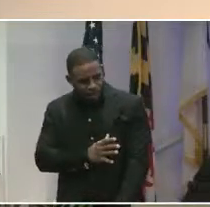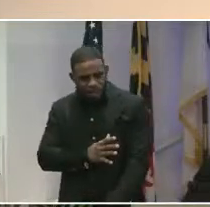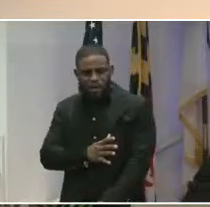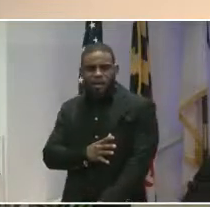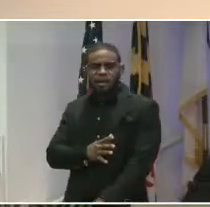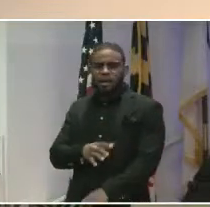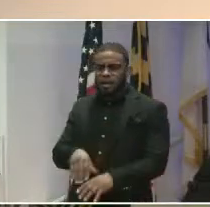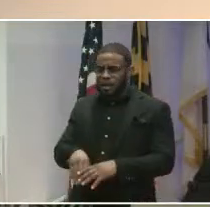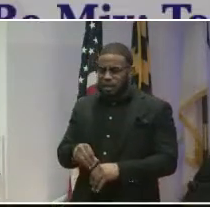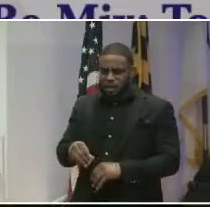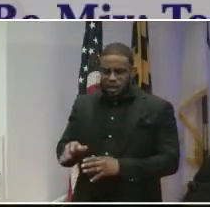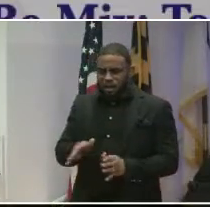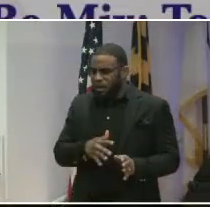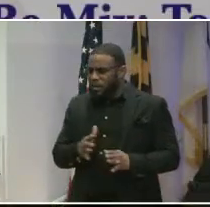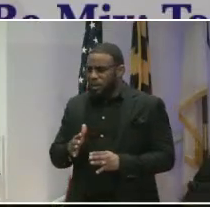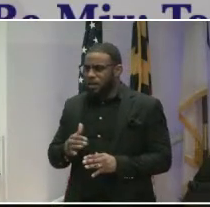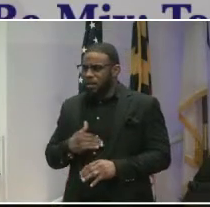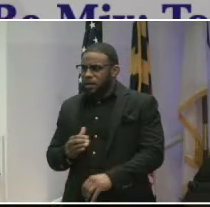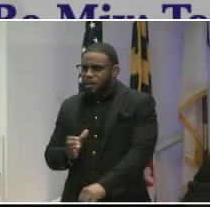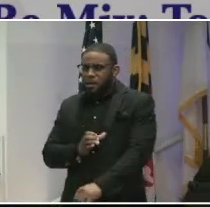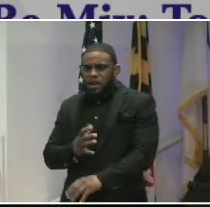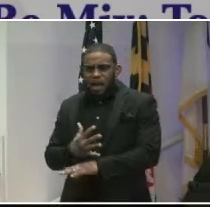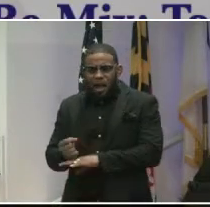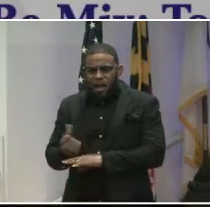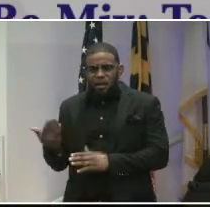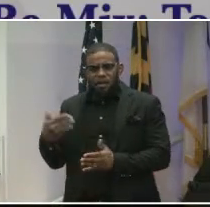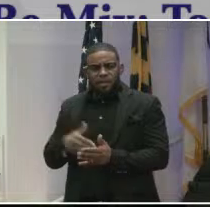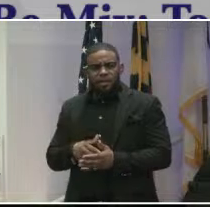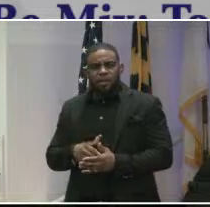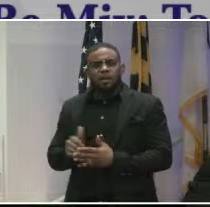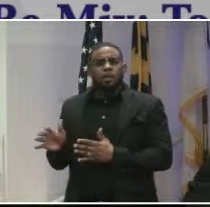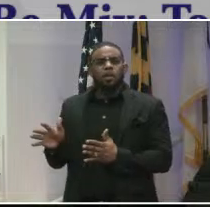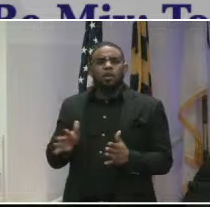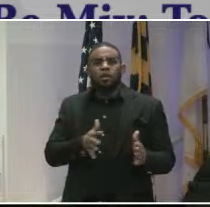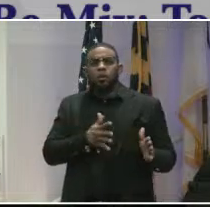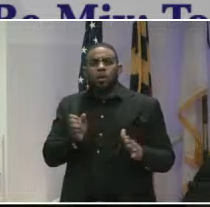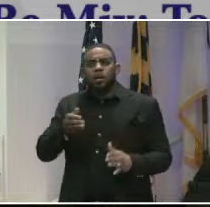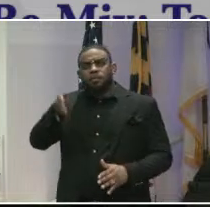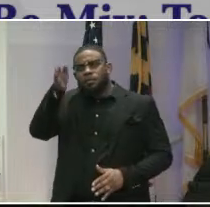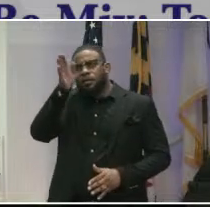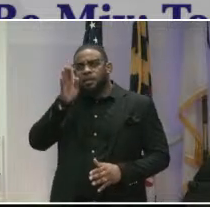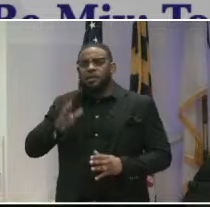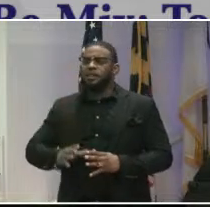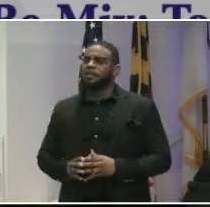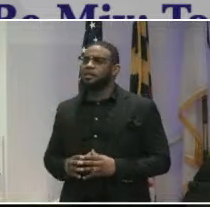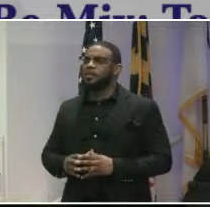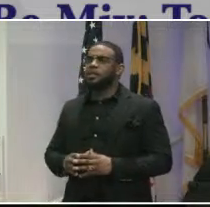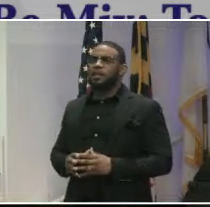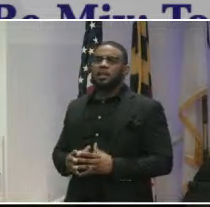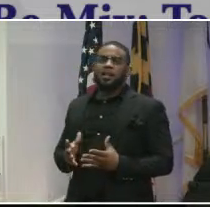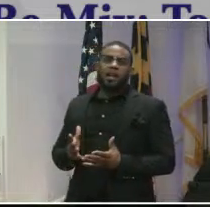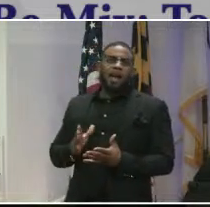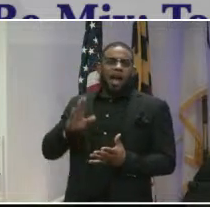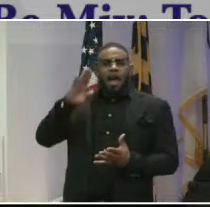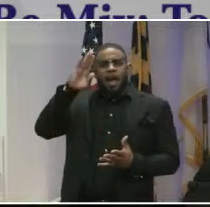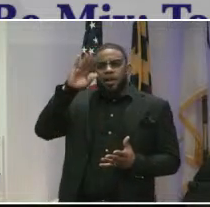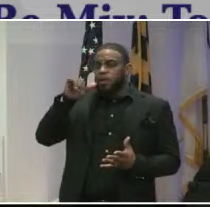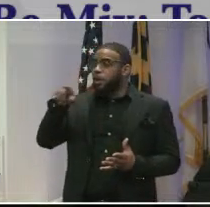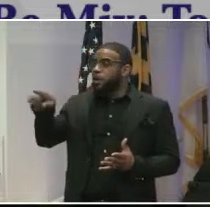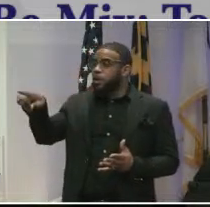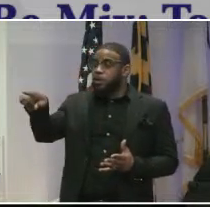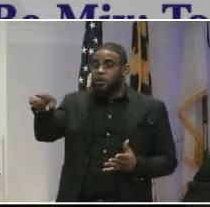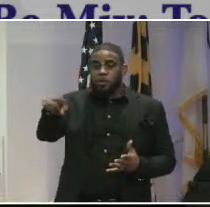again? Is my power out again? The wind of God. I know that you